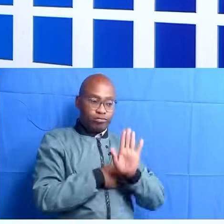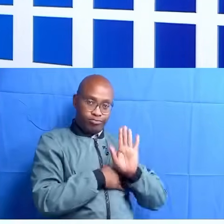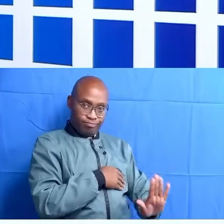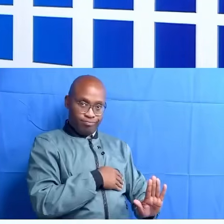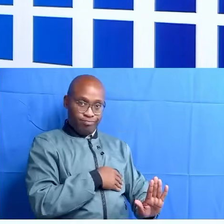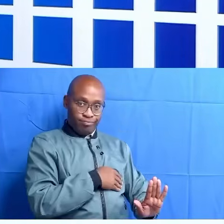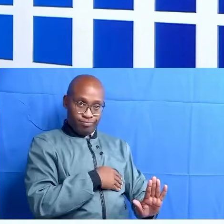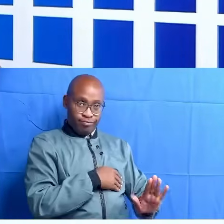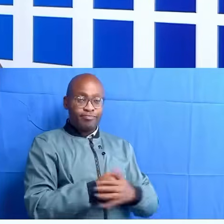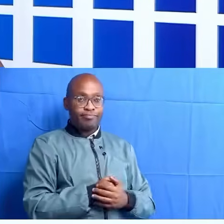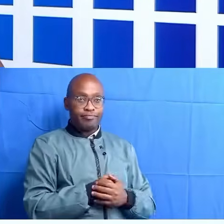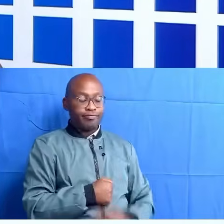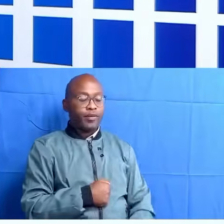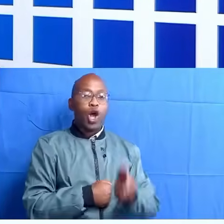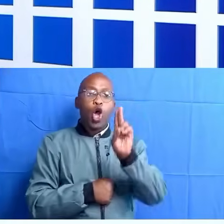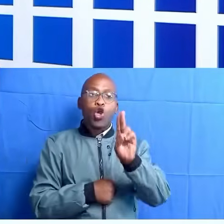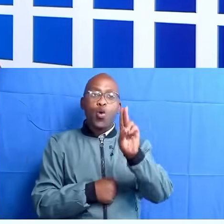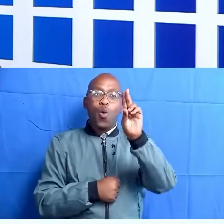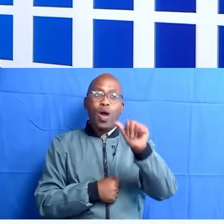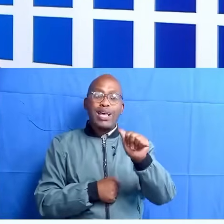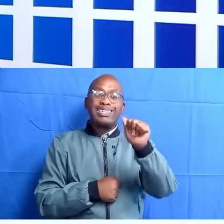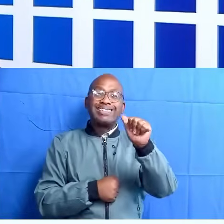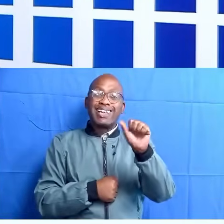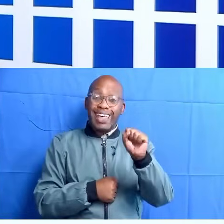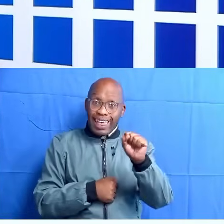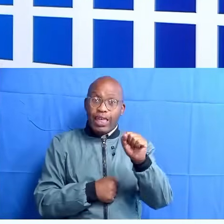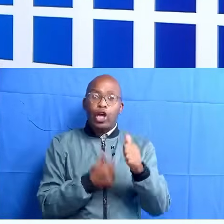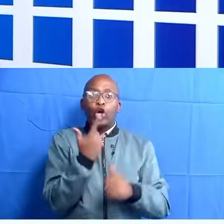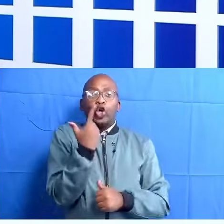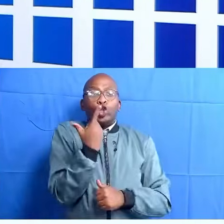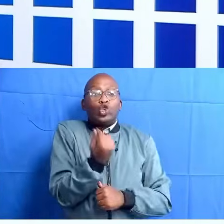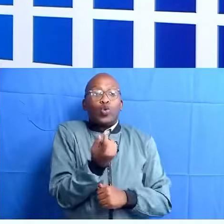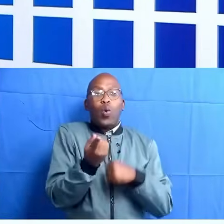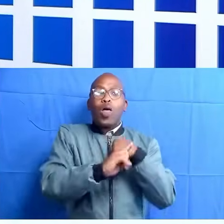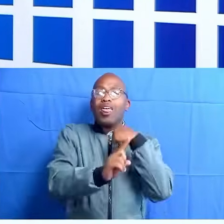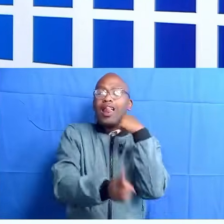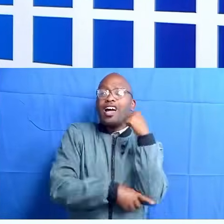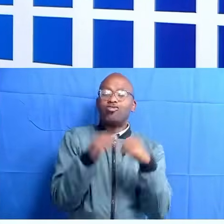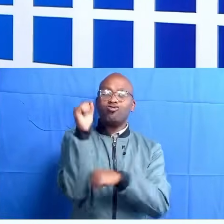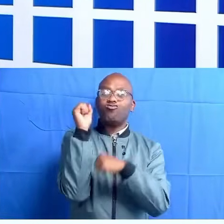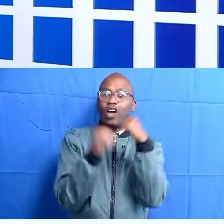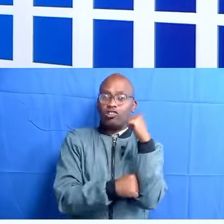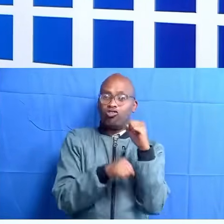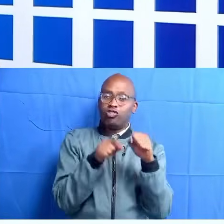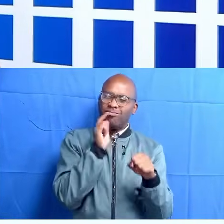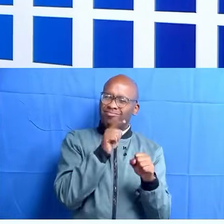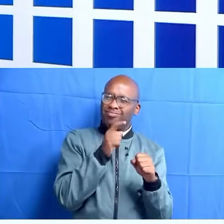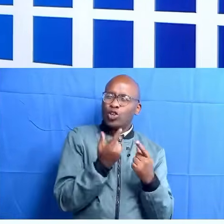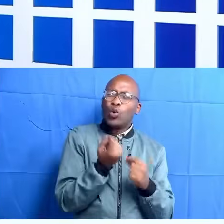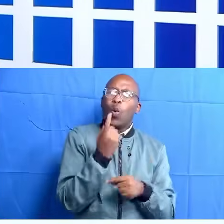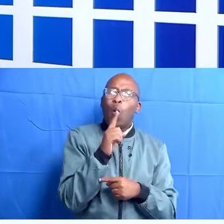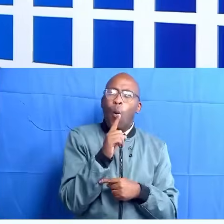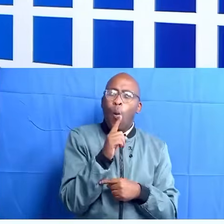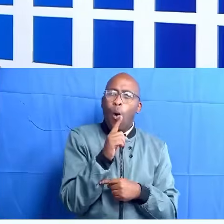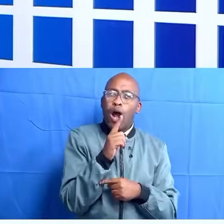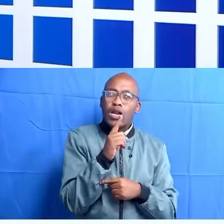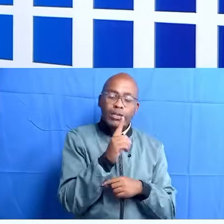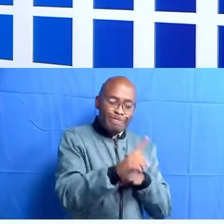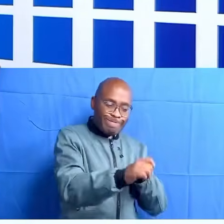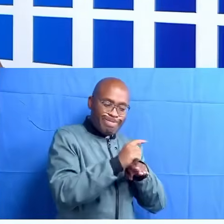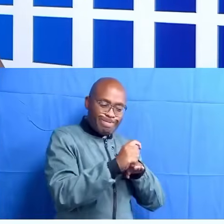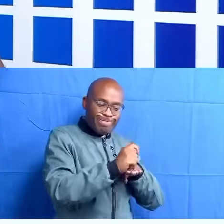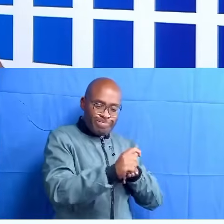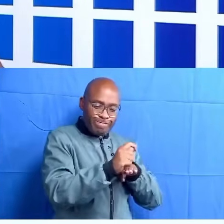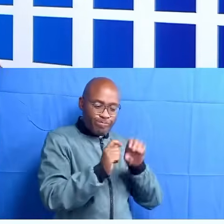last strategy of training the Vietnamese soldiers to try and